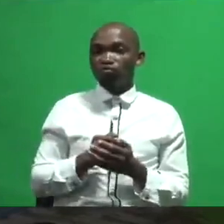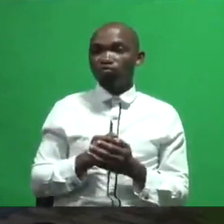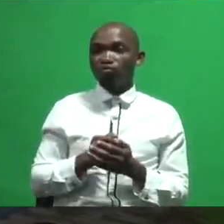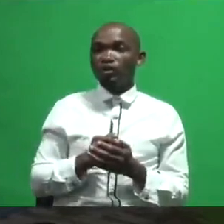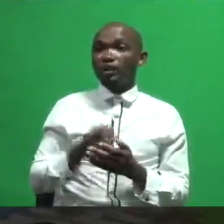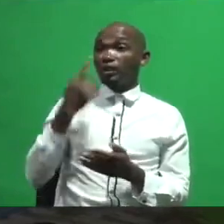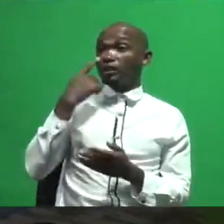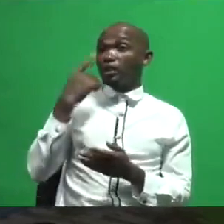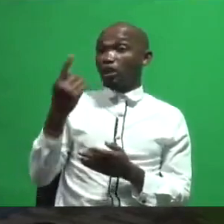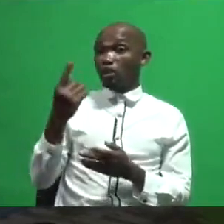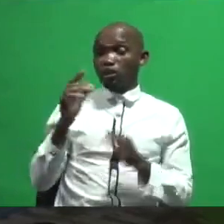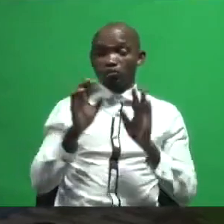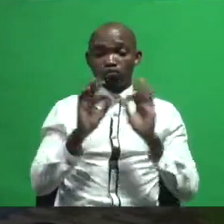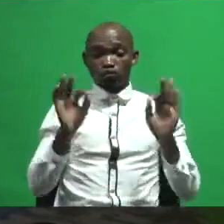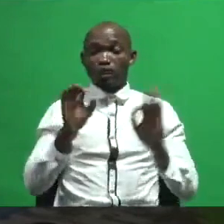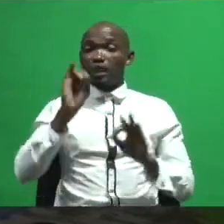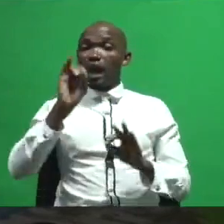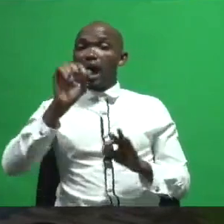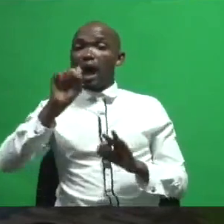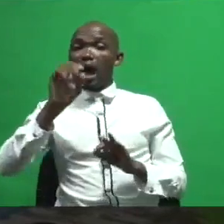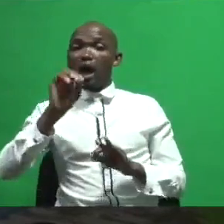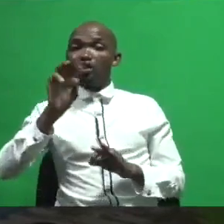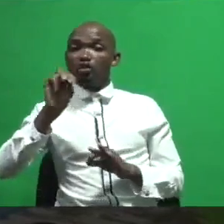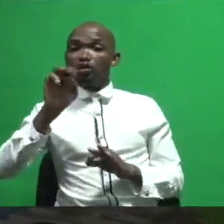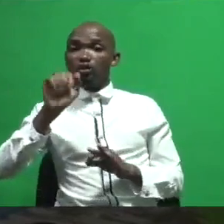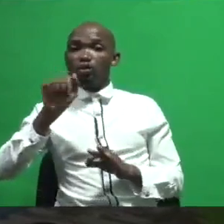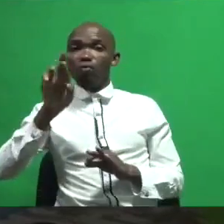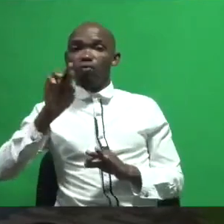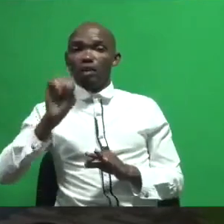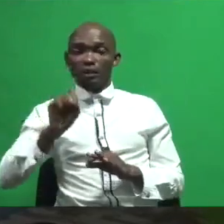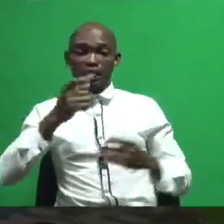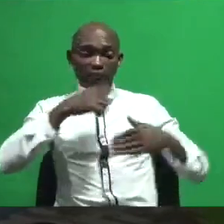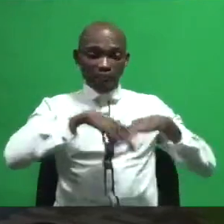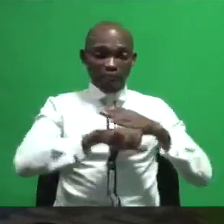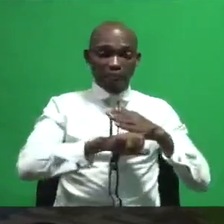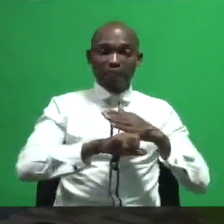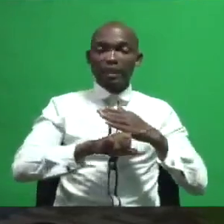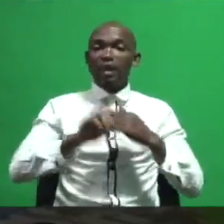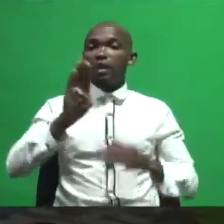So here, let us look on the isomers in butane.